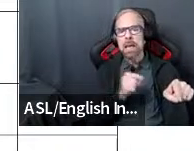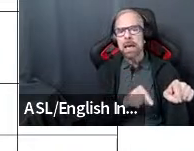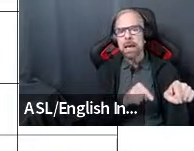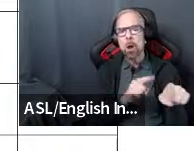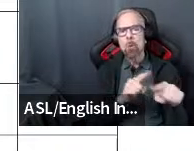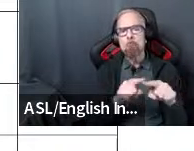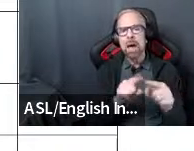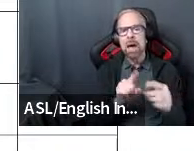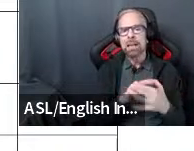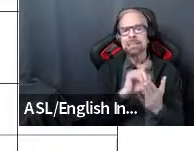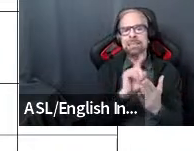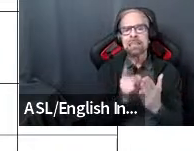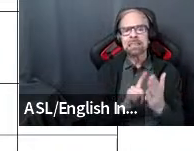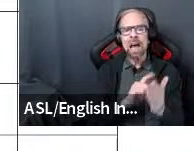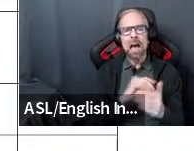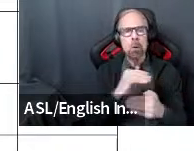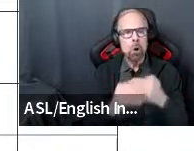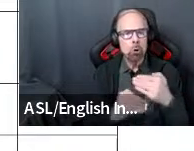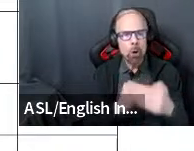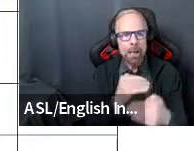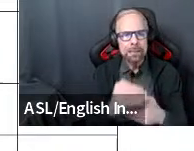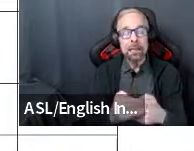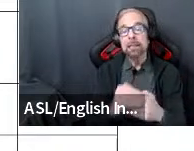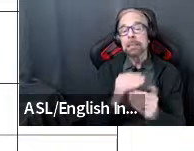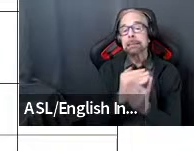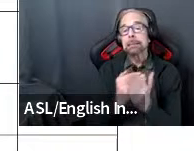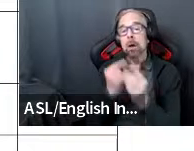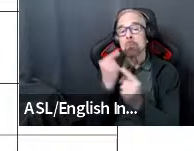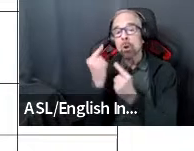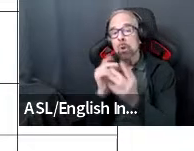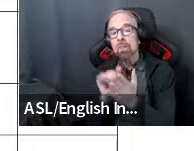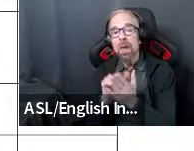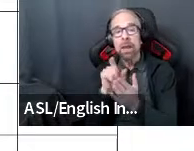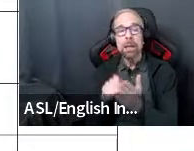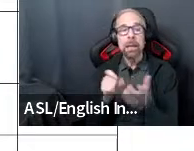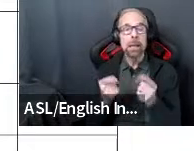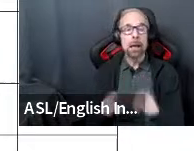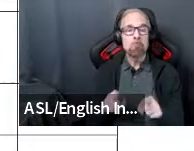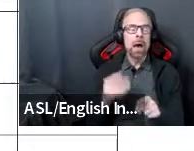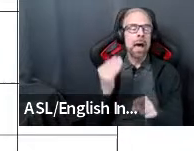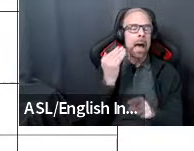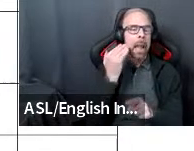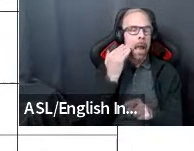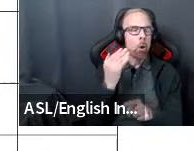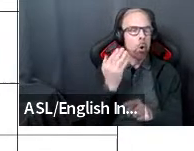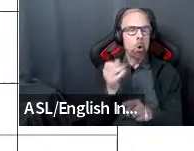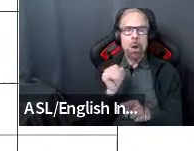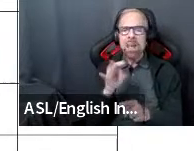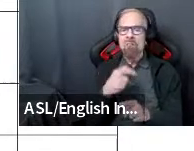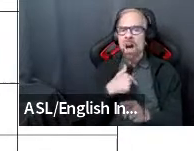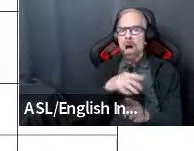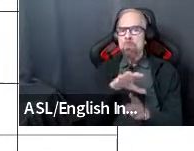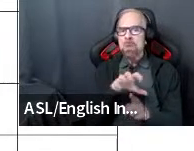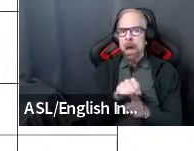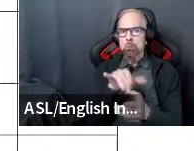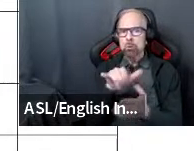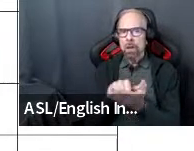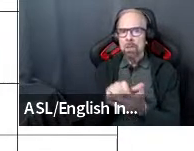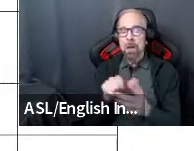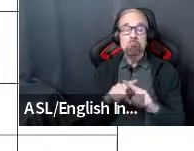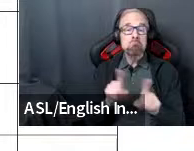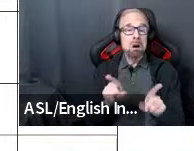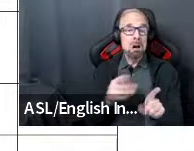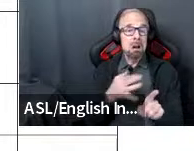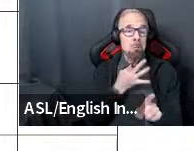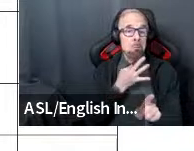design progresses and some considerations that need to happen. And I don't know that I'm capturing it. But I wonder if